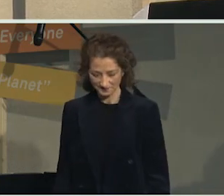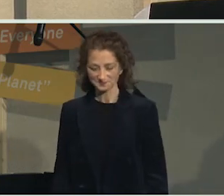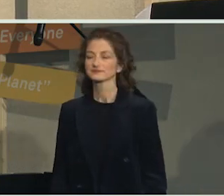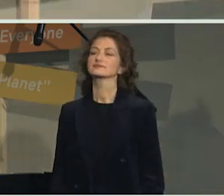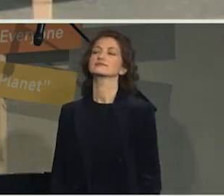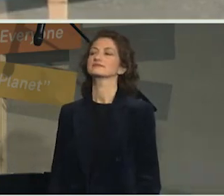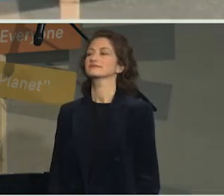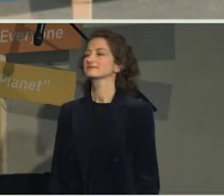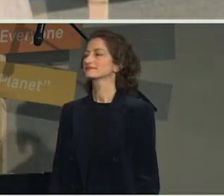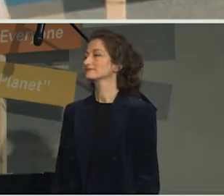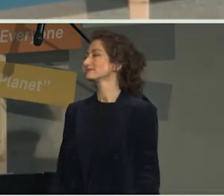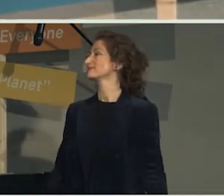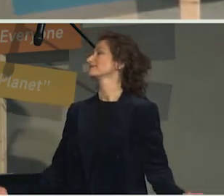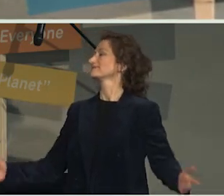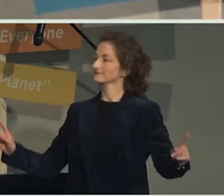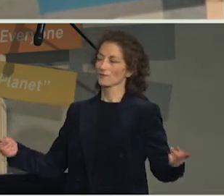Give it up again, everybody.